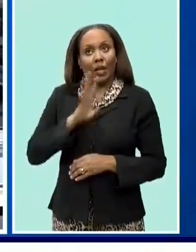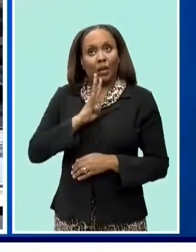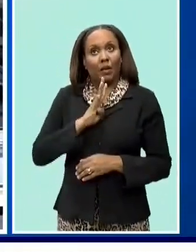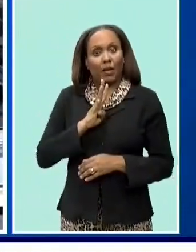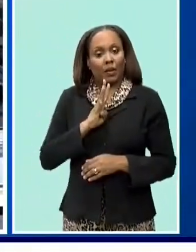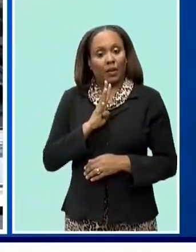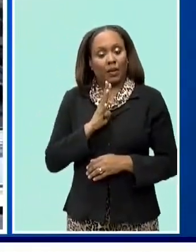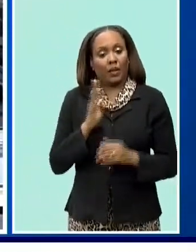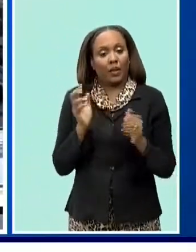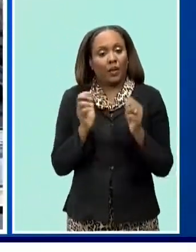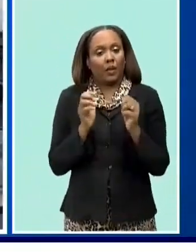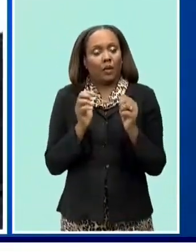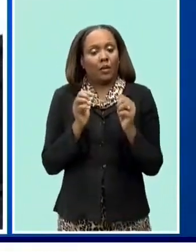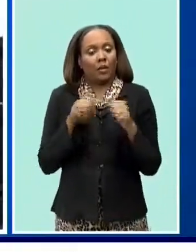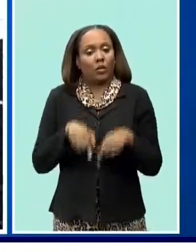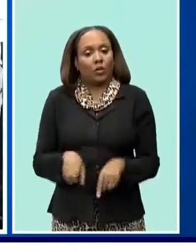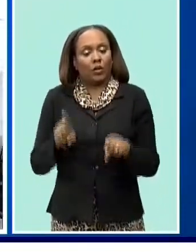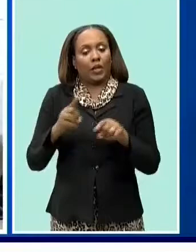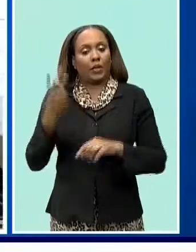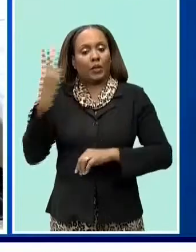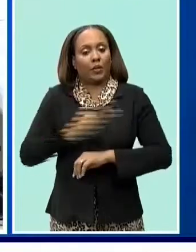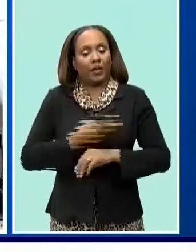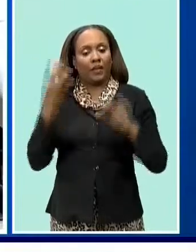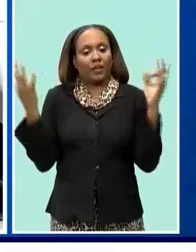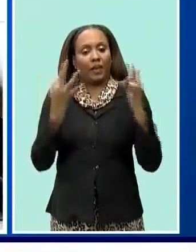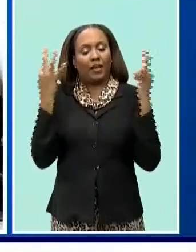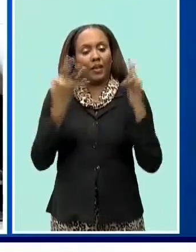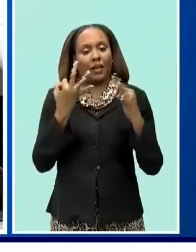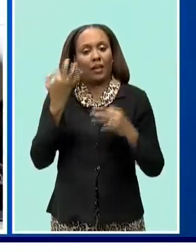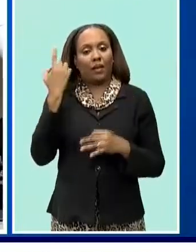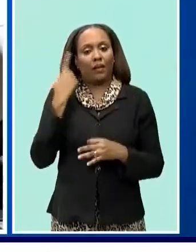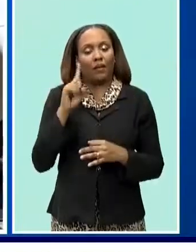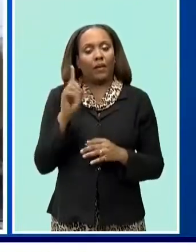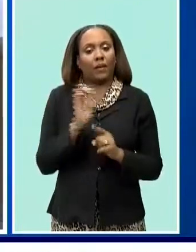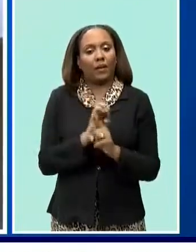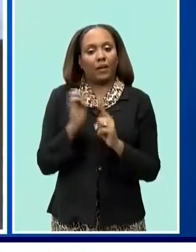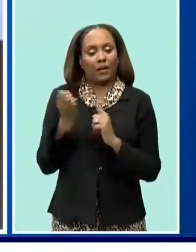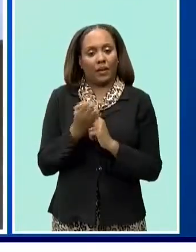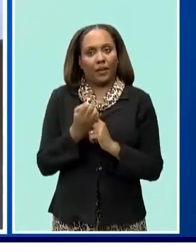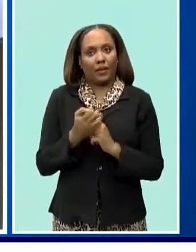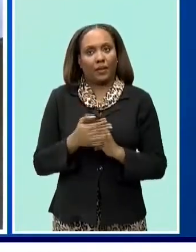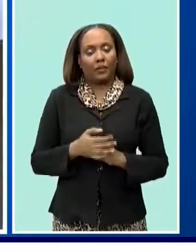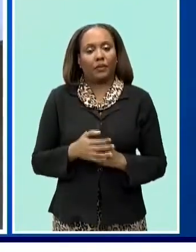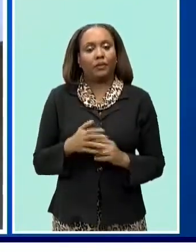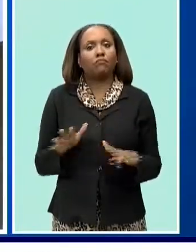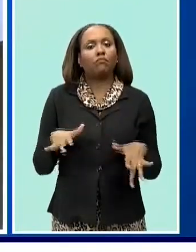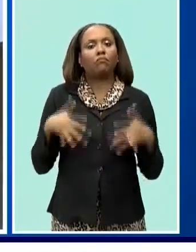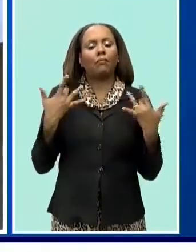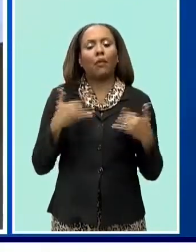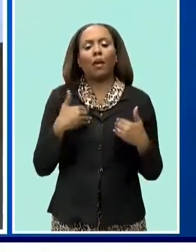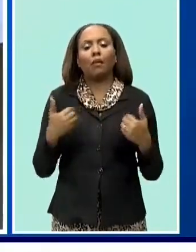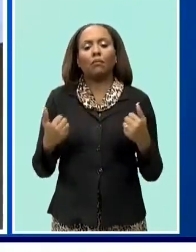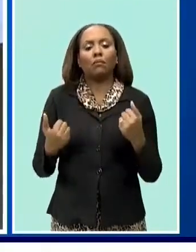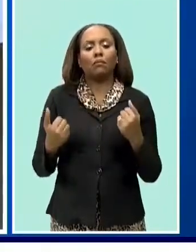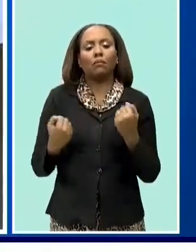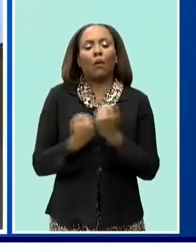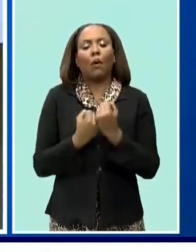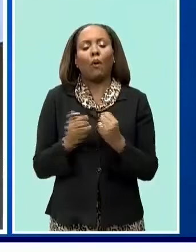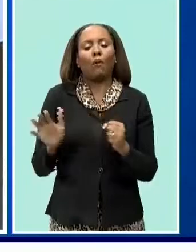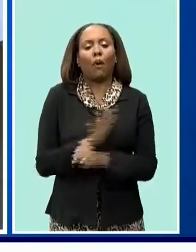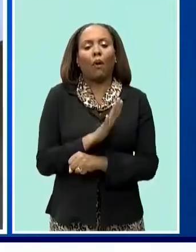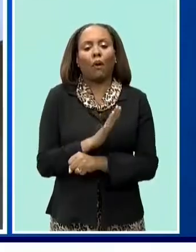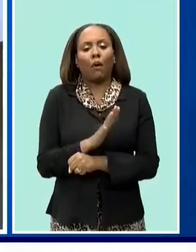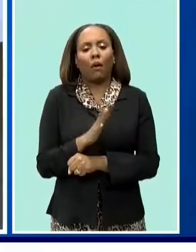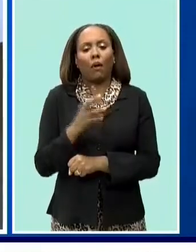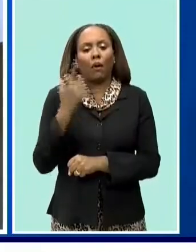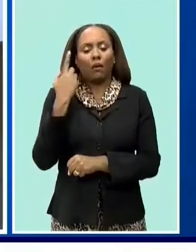Small Island Future Fest, a two-day festival dedicated to the environment. The event has the full support of Environment and